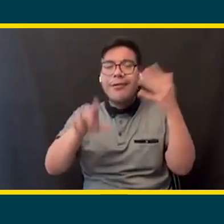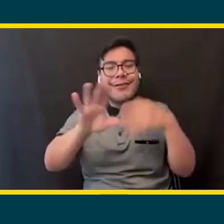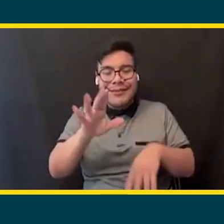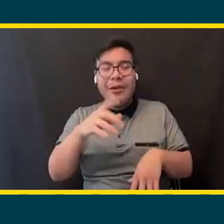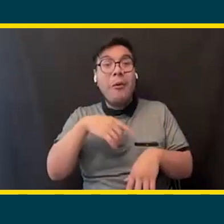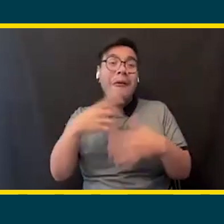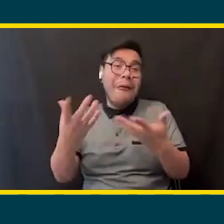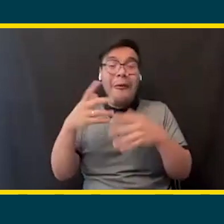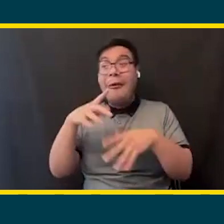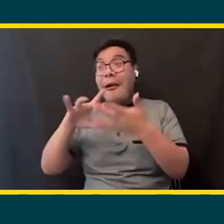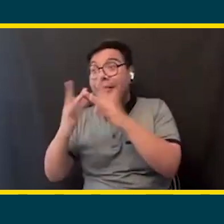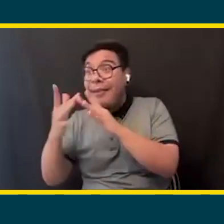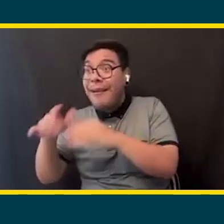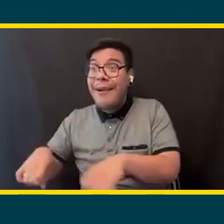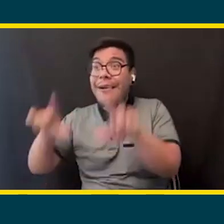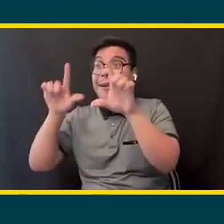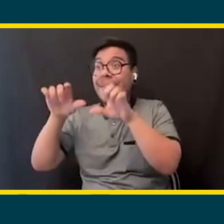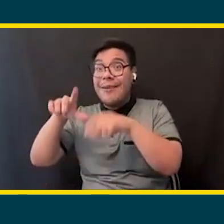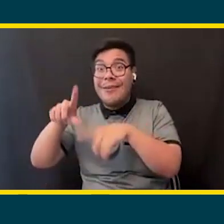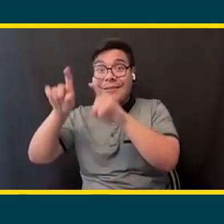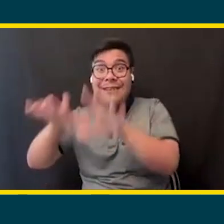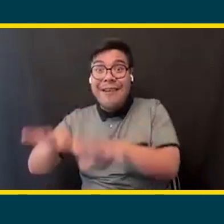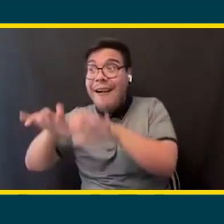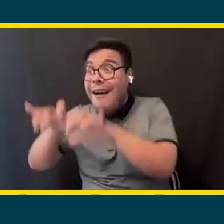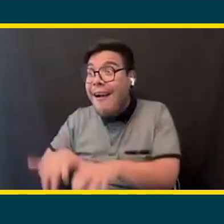quizzes like, am I trans or not? Don't do those.